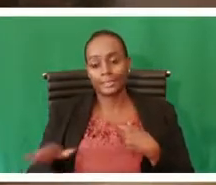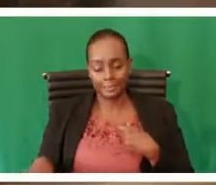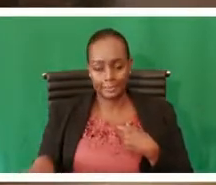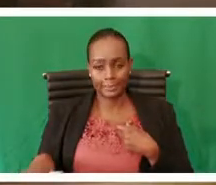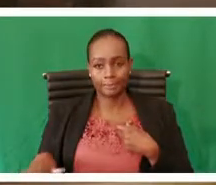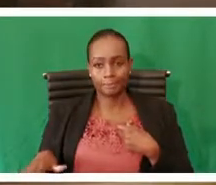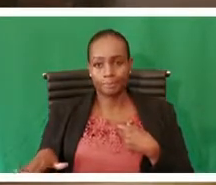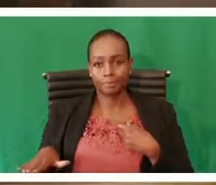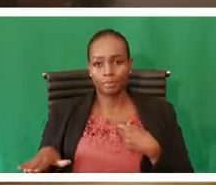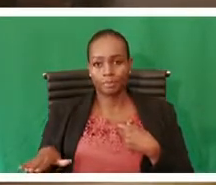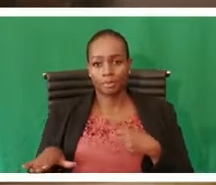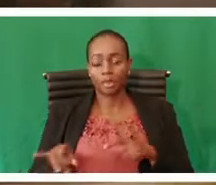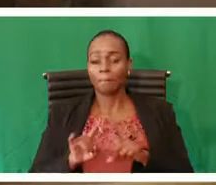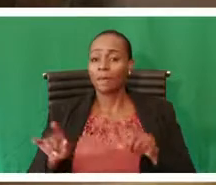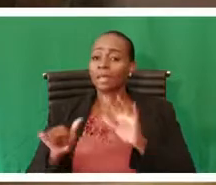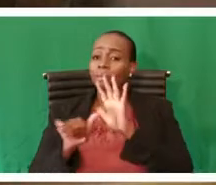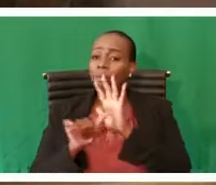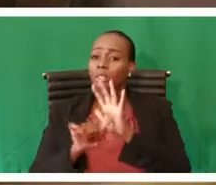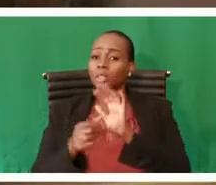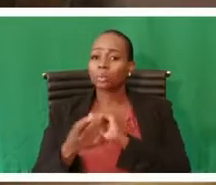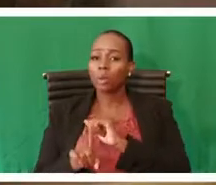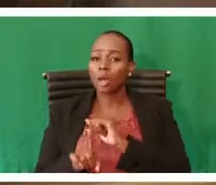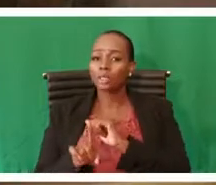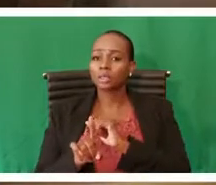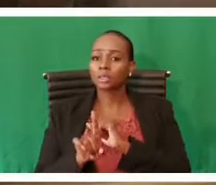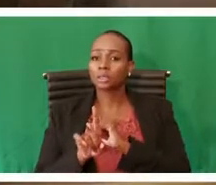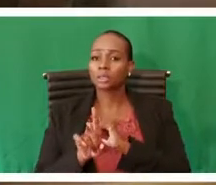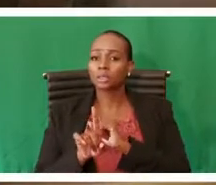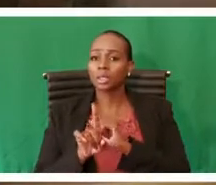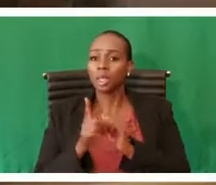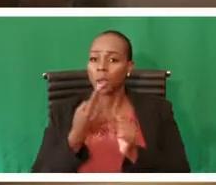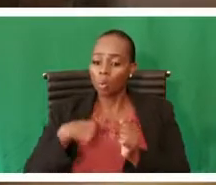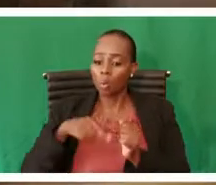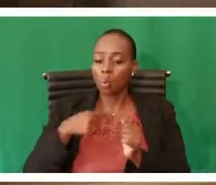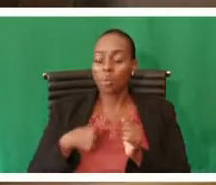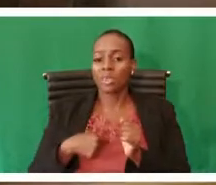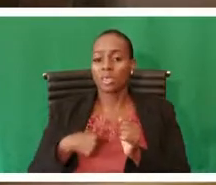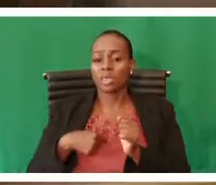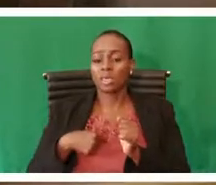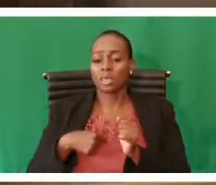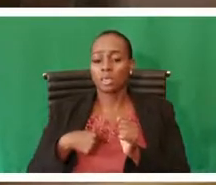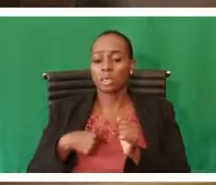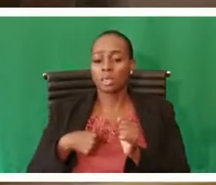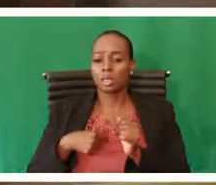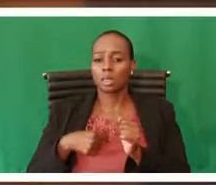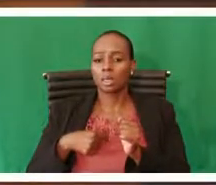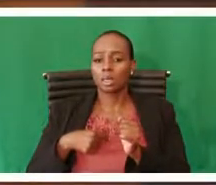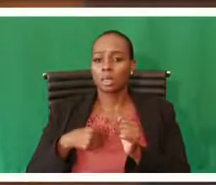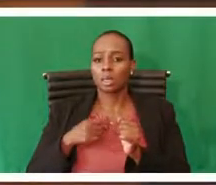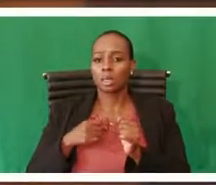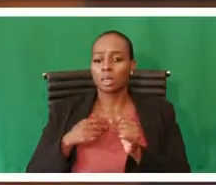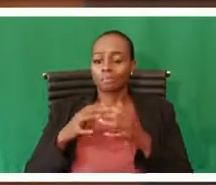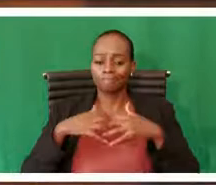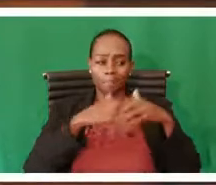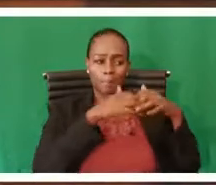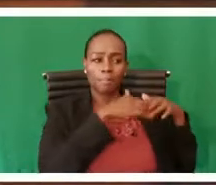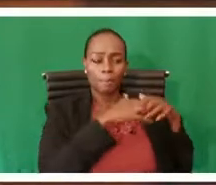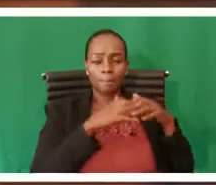The critical part is that we are going to establish later on a structure